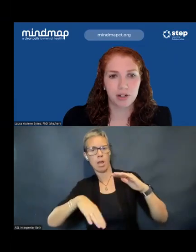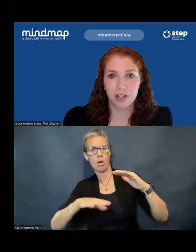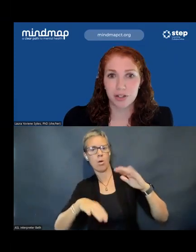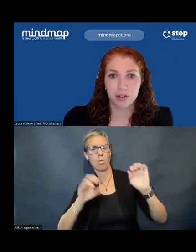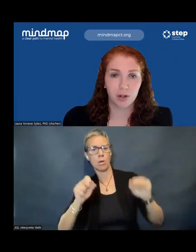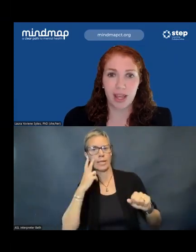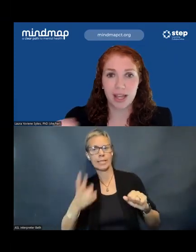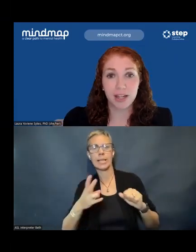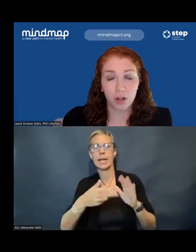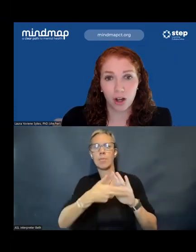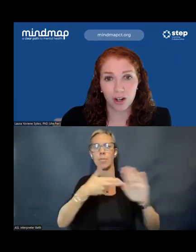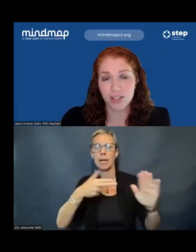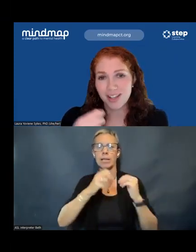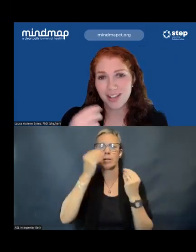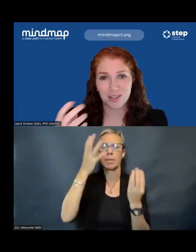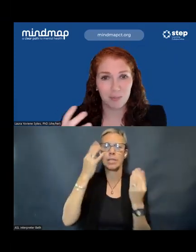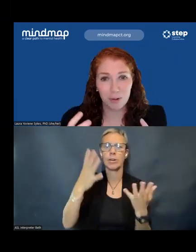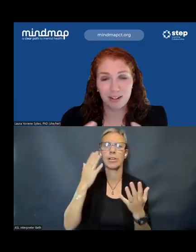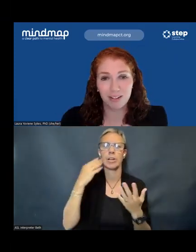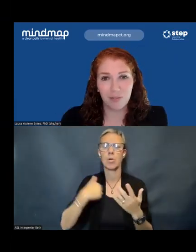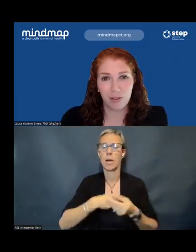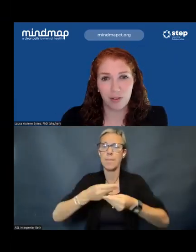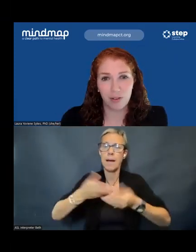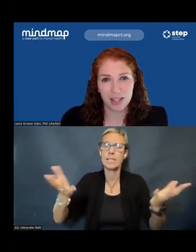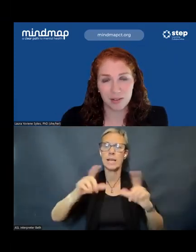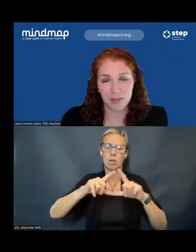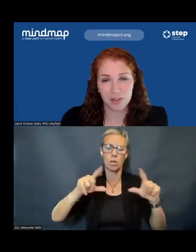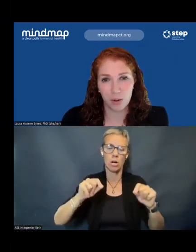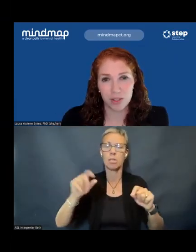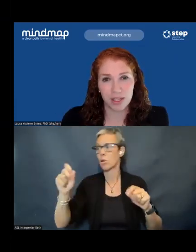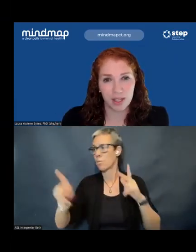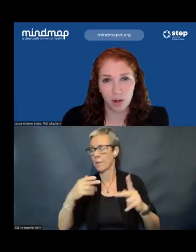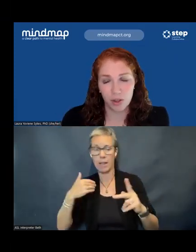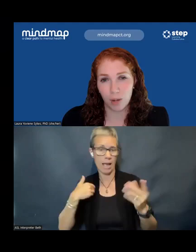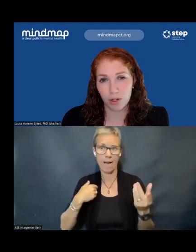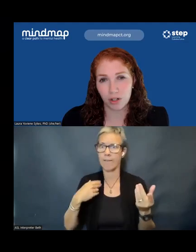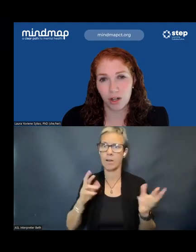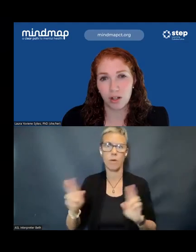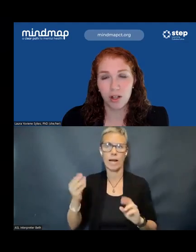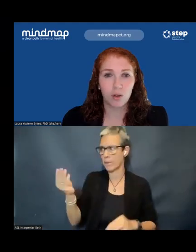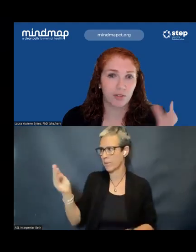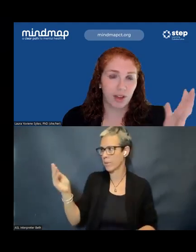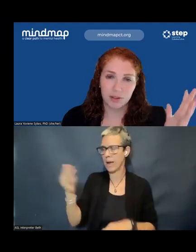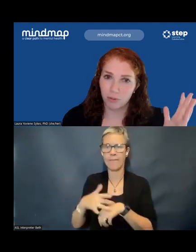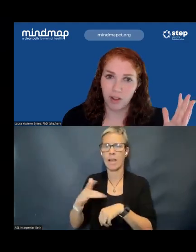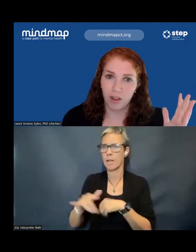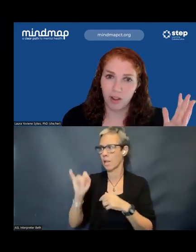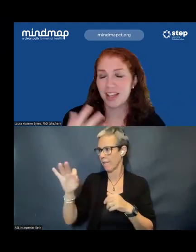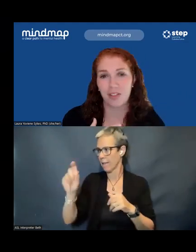branded materials. You know, we hand out cards so that people readily have available the signs of psychosis. They know the number to call. We've